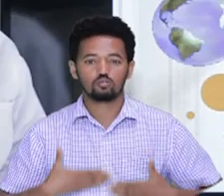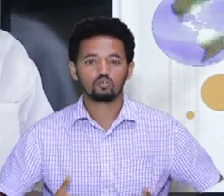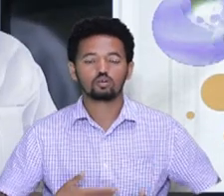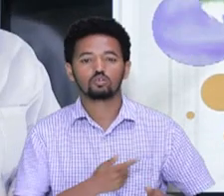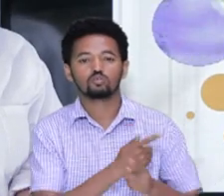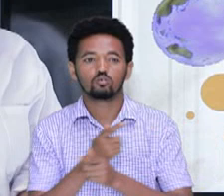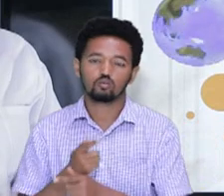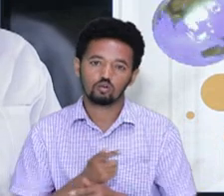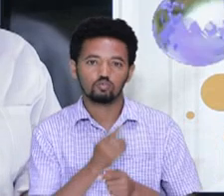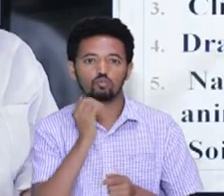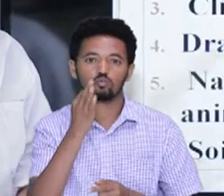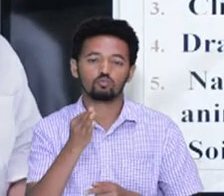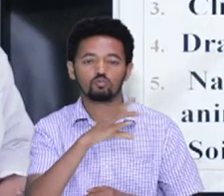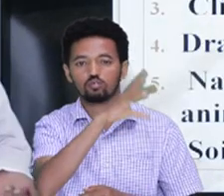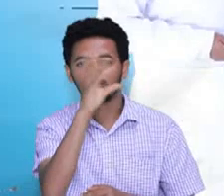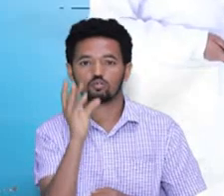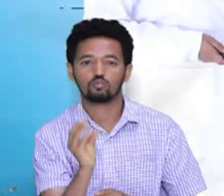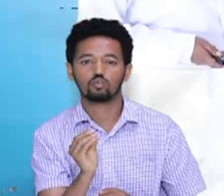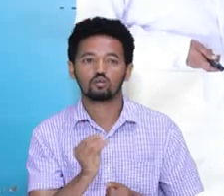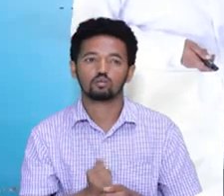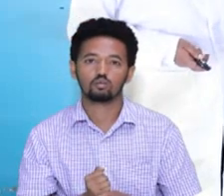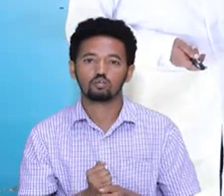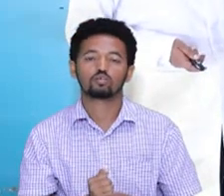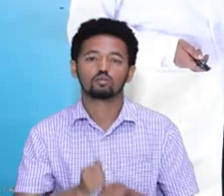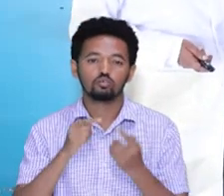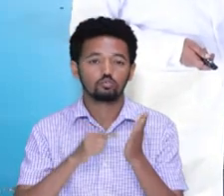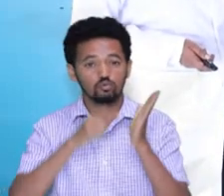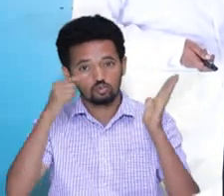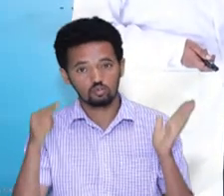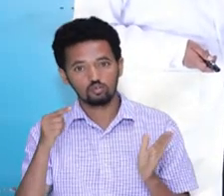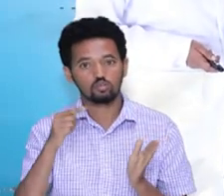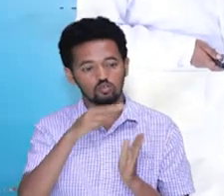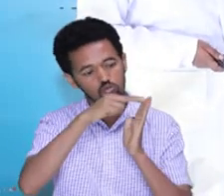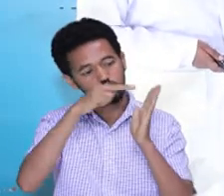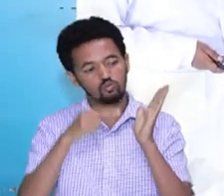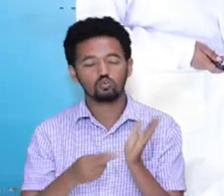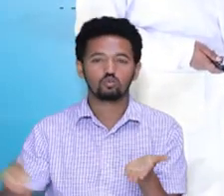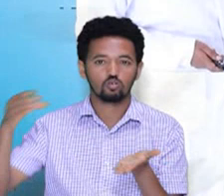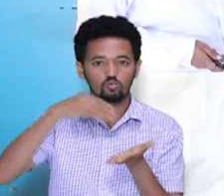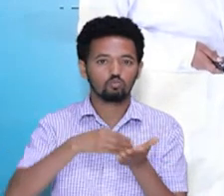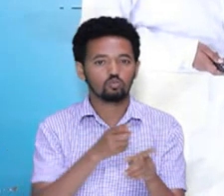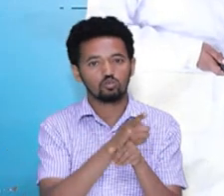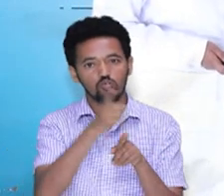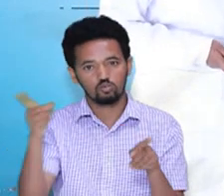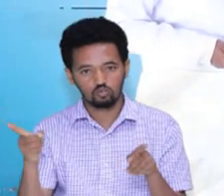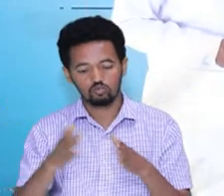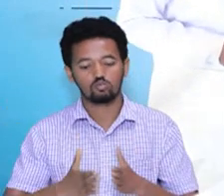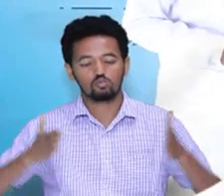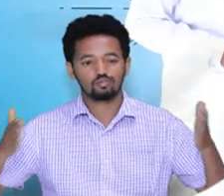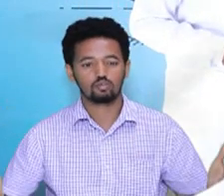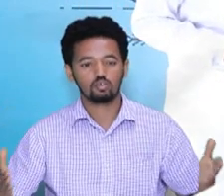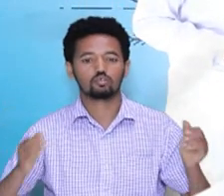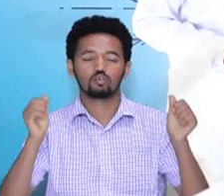Geography of Africa. The content of the unit include position, size,